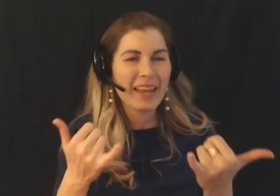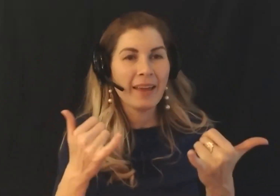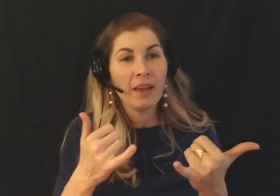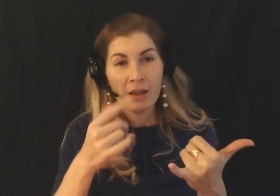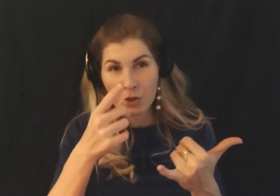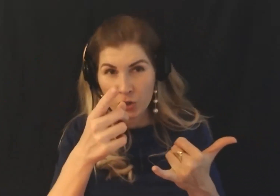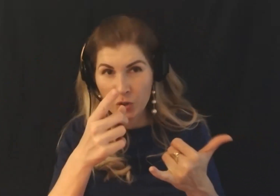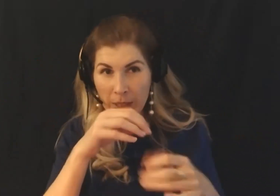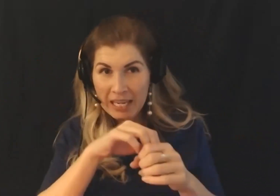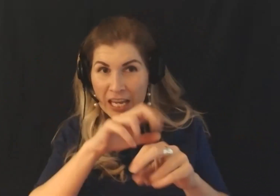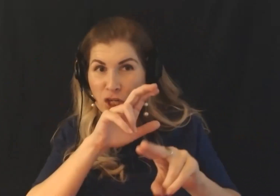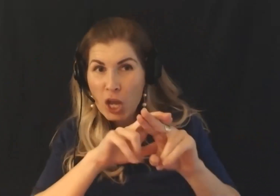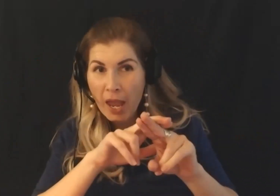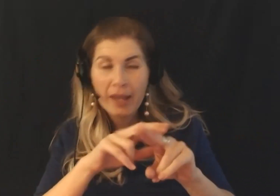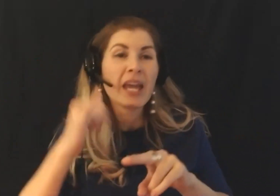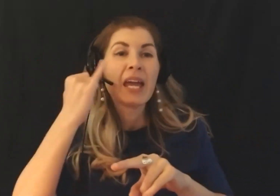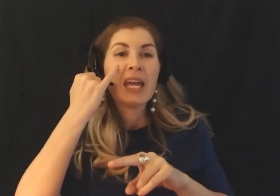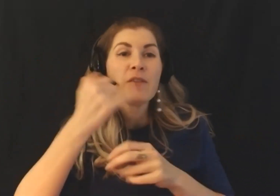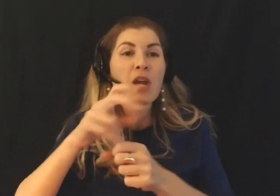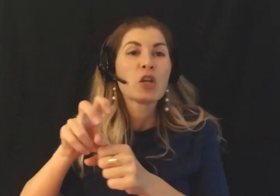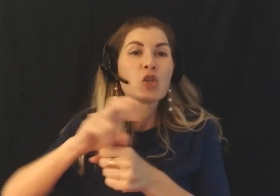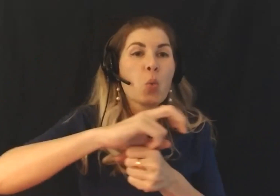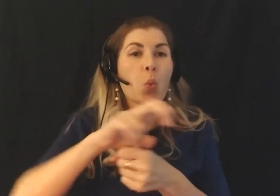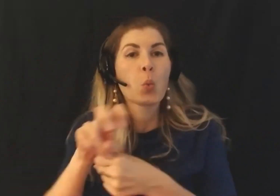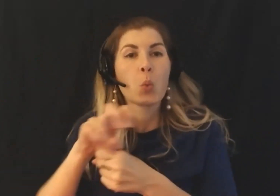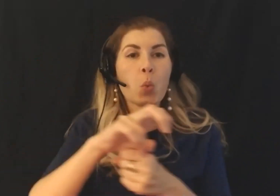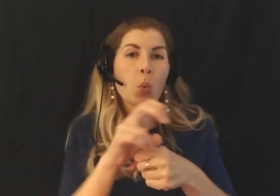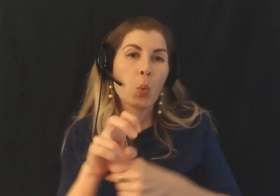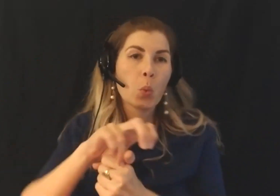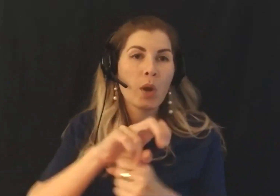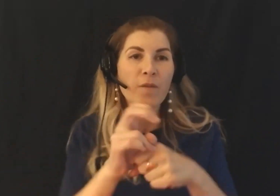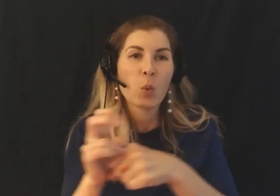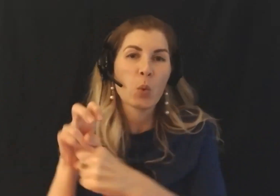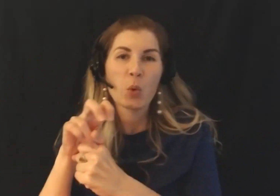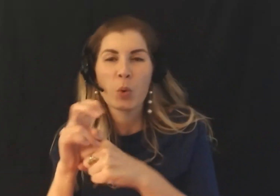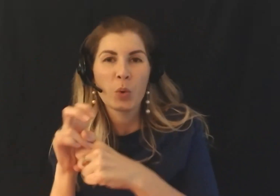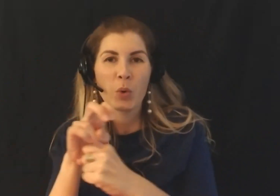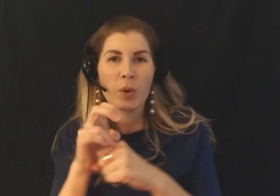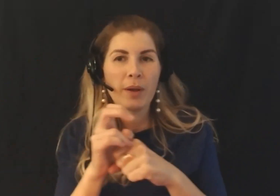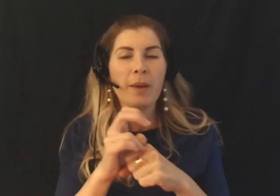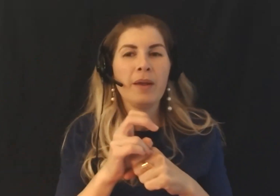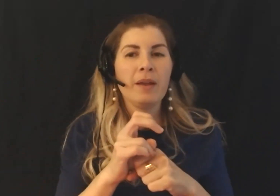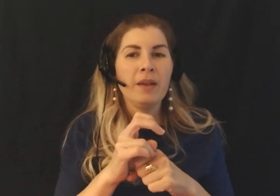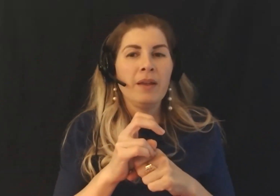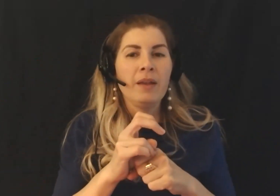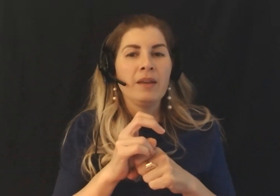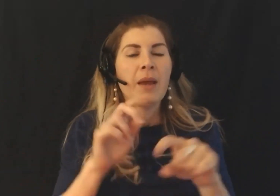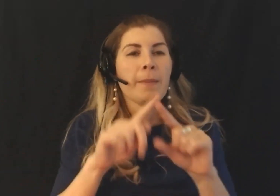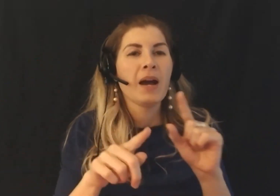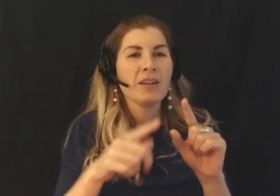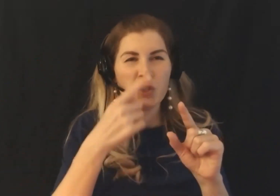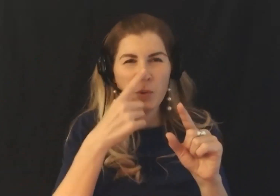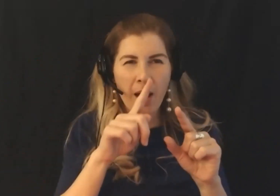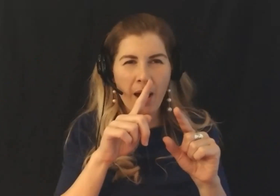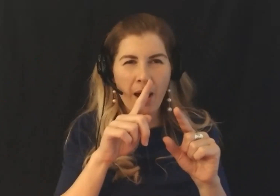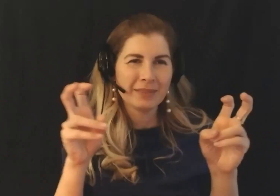chair, you might want to stand up. If you're in a swivel chair like I am, you can also swivel to the side. But I do ask that you all kind of hide yourself